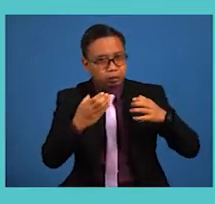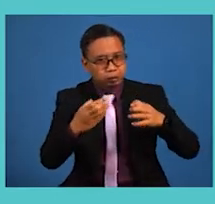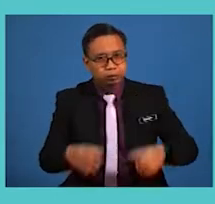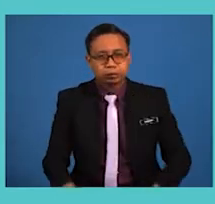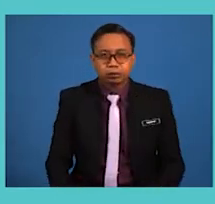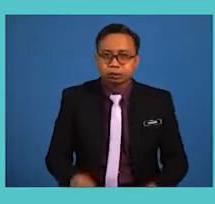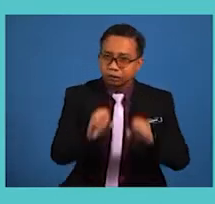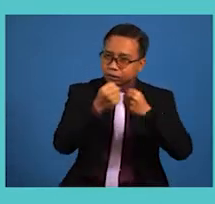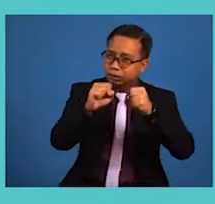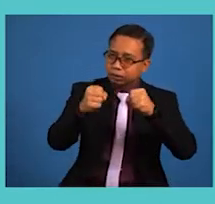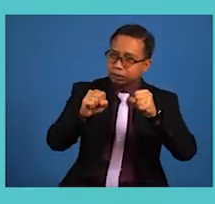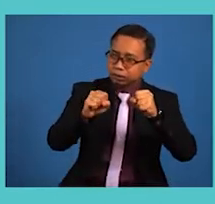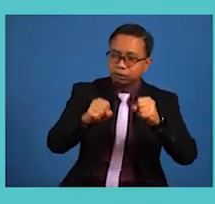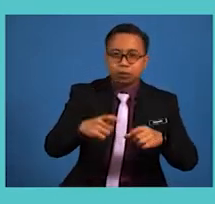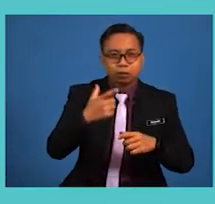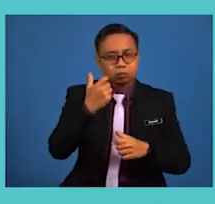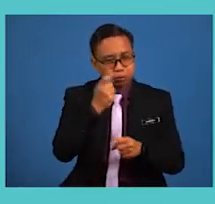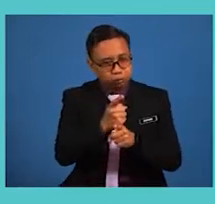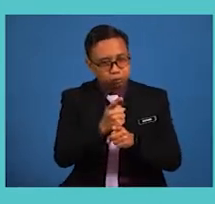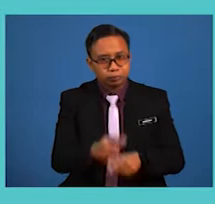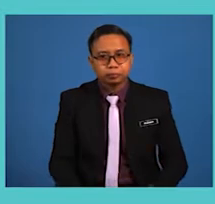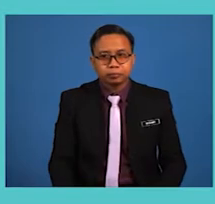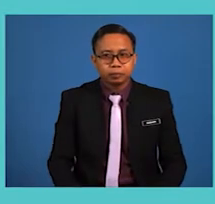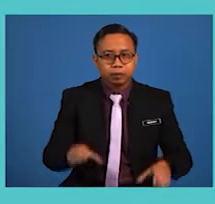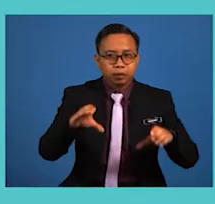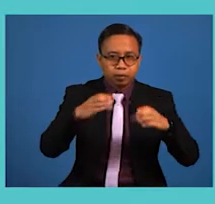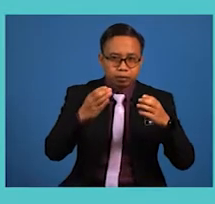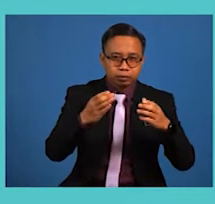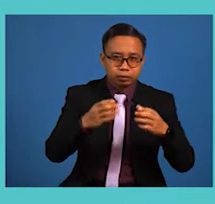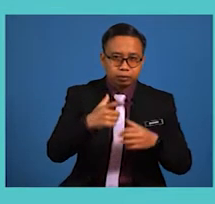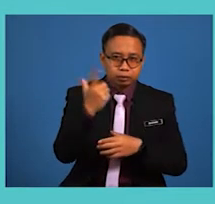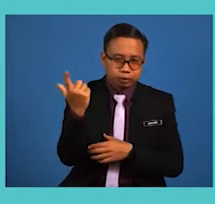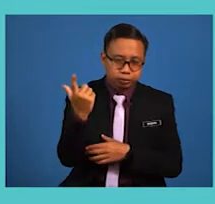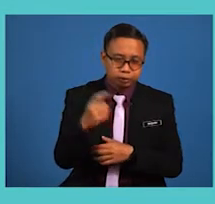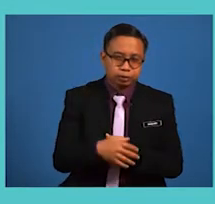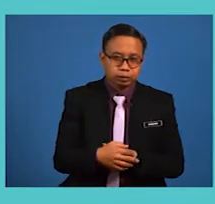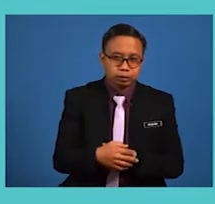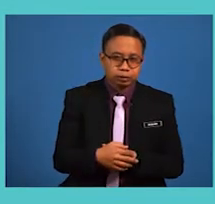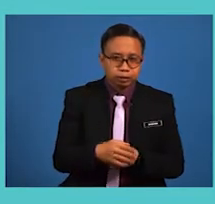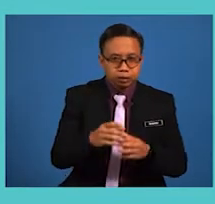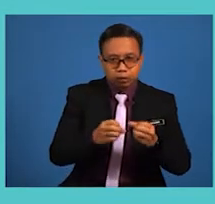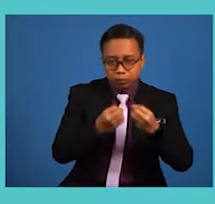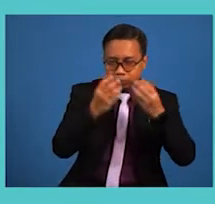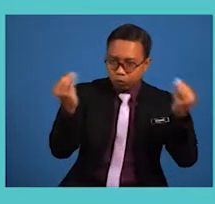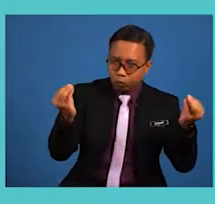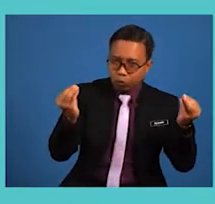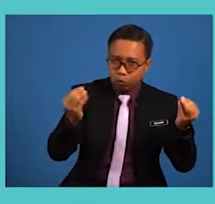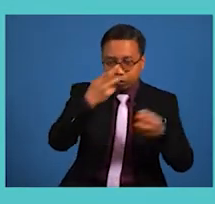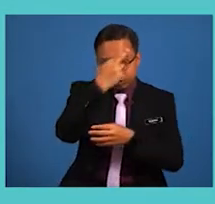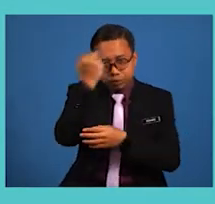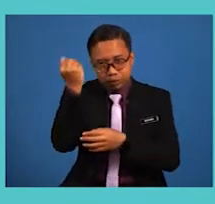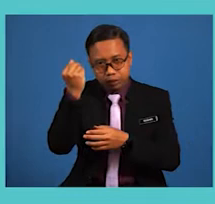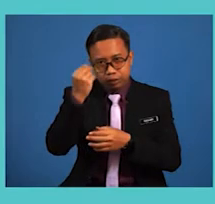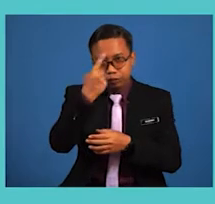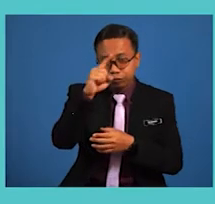synthesis logical. Now, let's try this. Despite having more reasons for